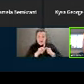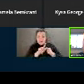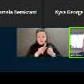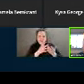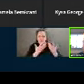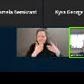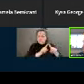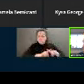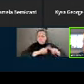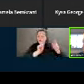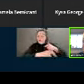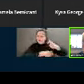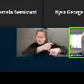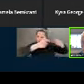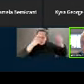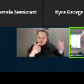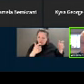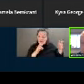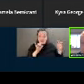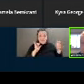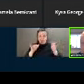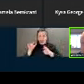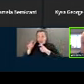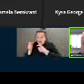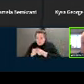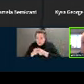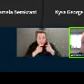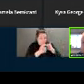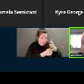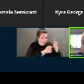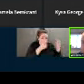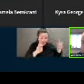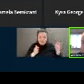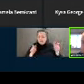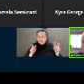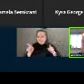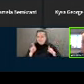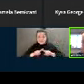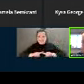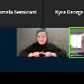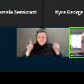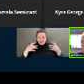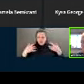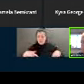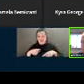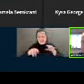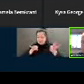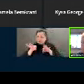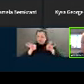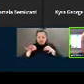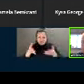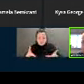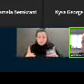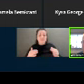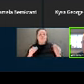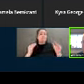absolutely indescribable in comparison. And when we look at the variables like